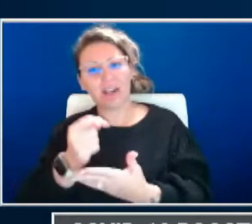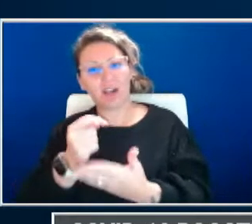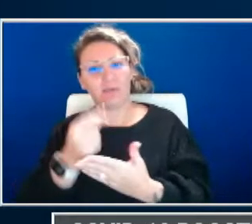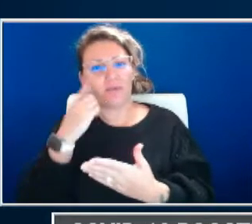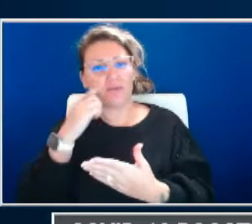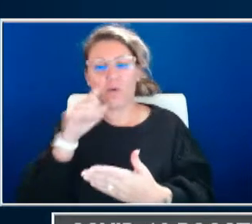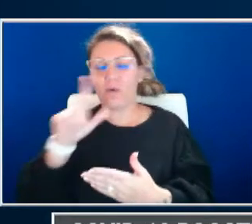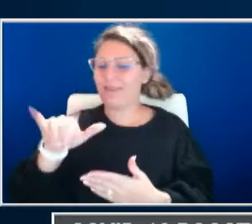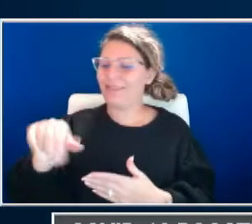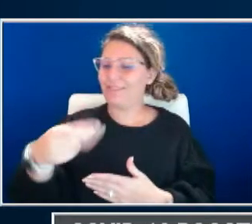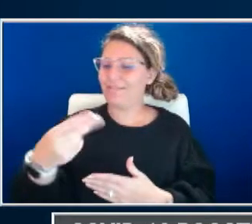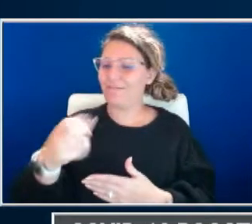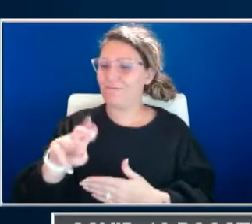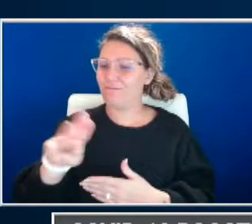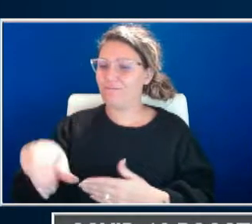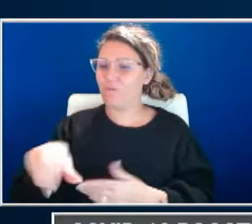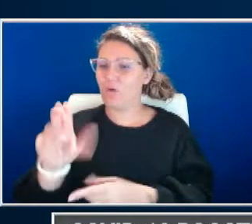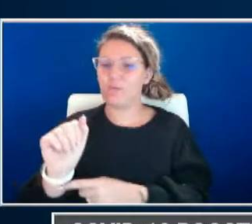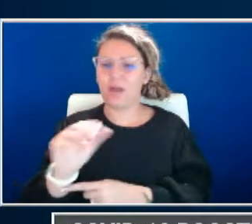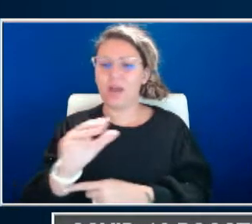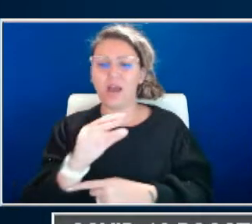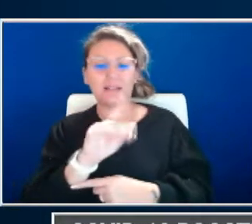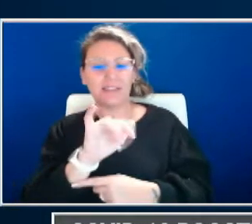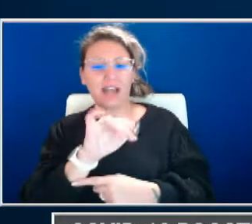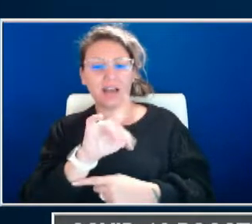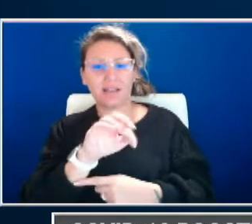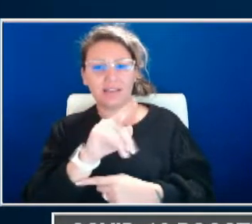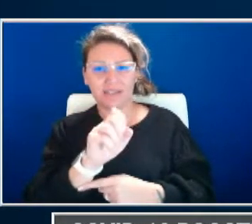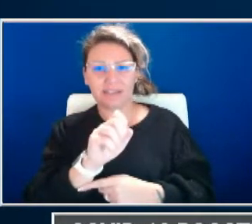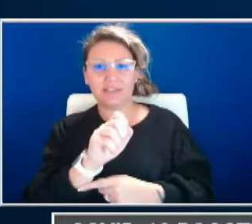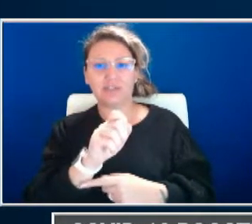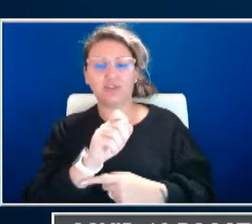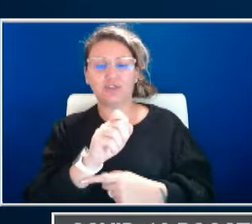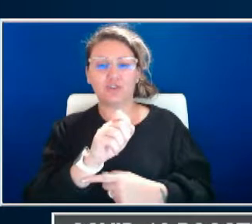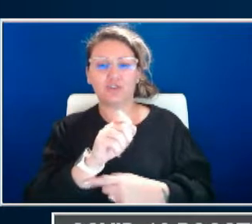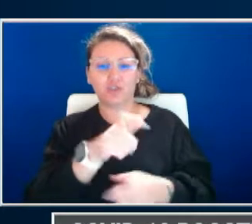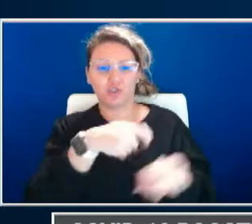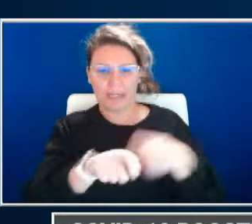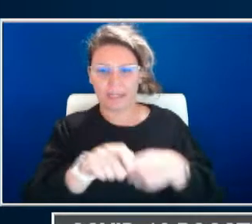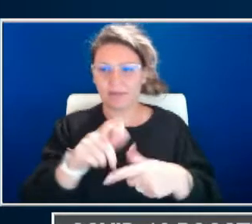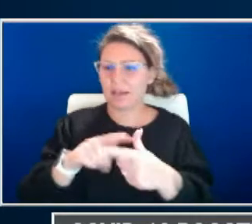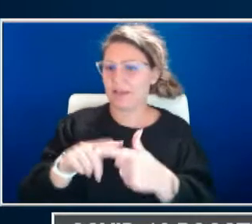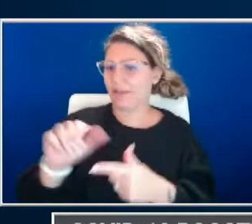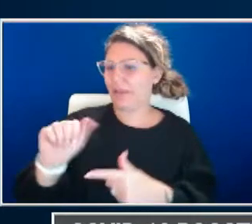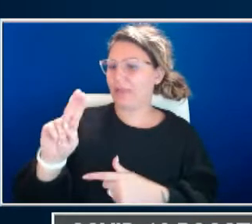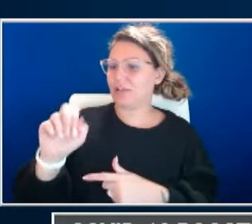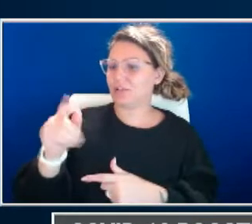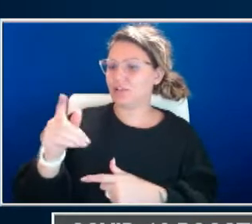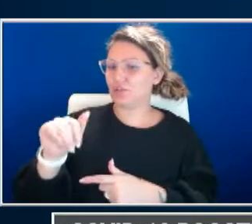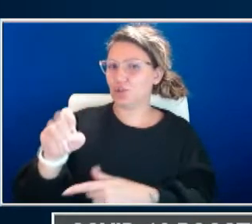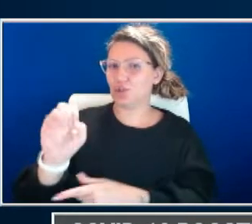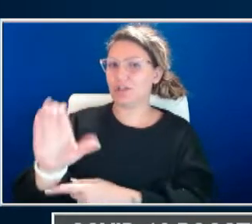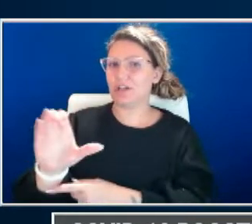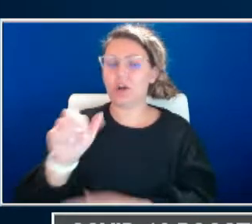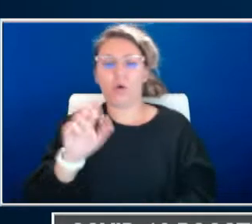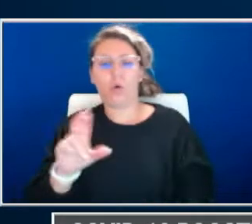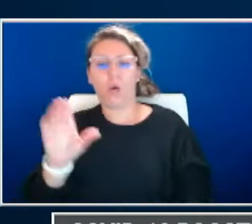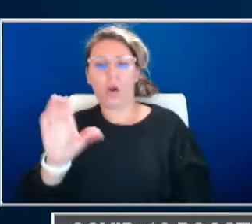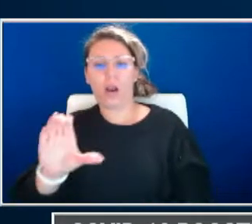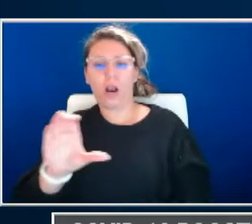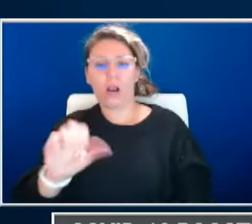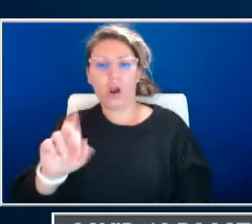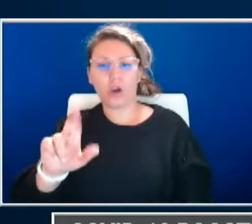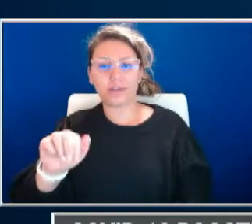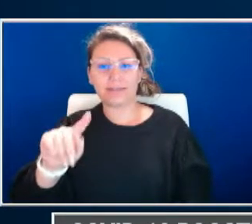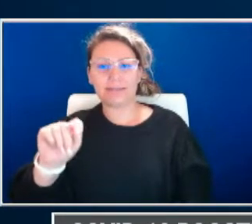between autologous stem cell transplant, which Vince got, and then an allogenic transplant or CAR T therapy? So tell us a little